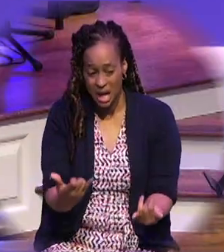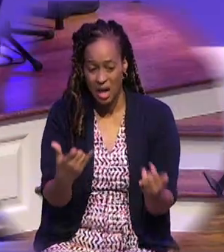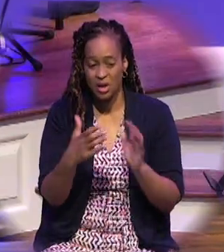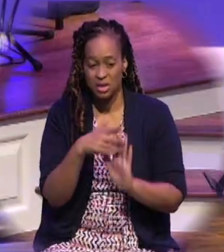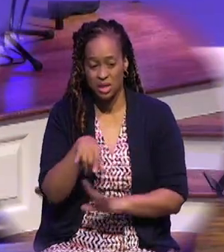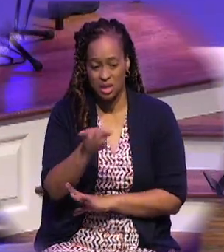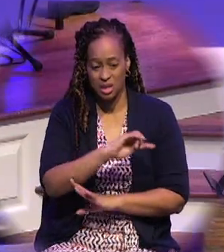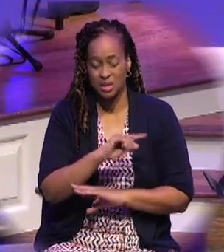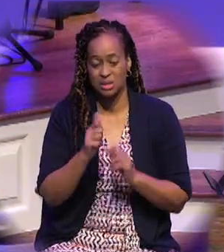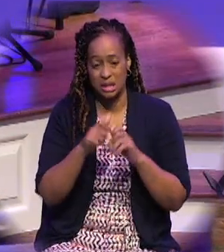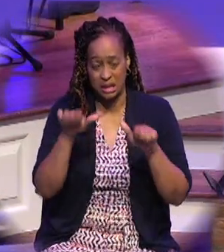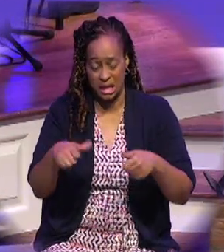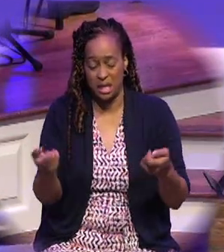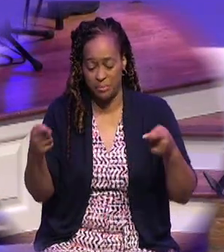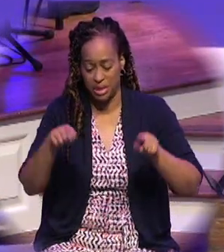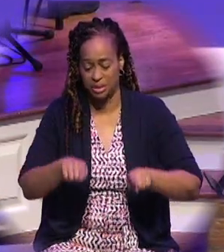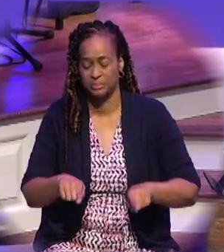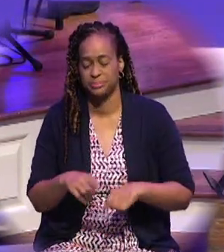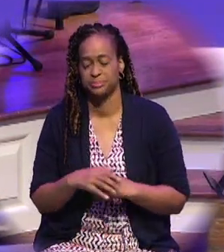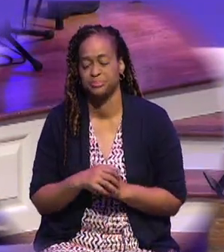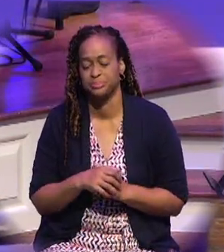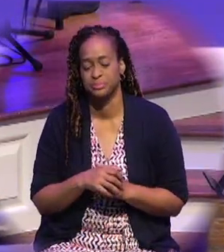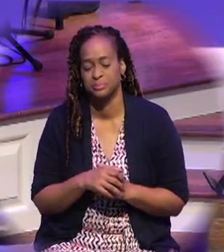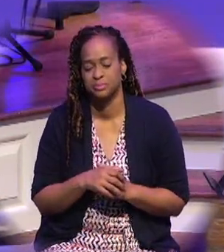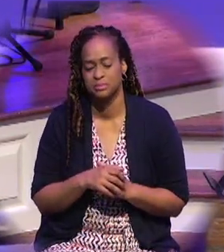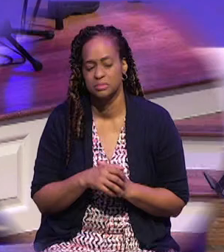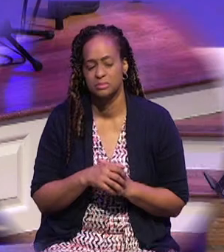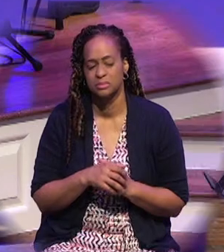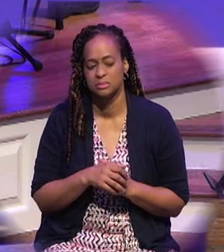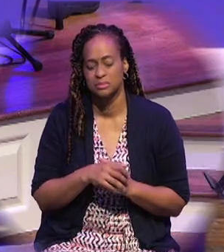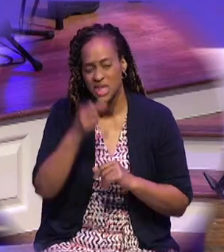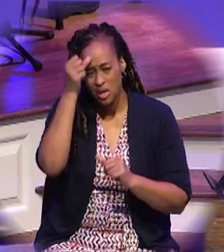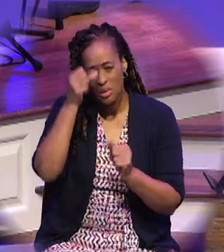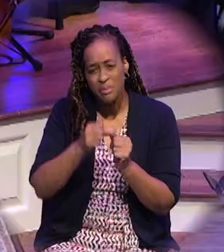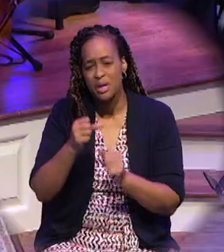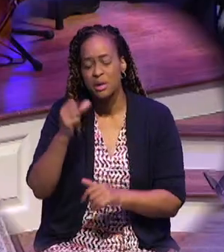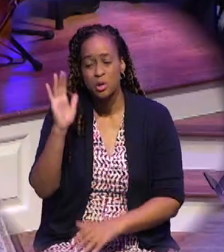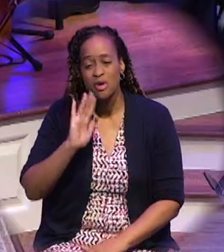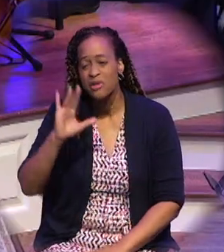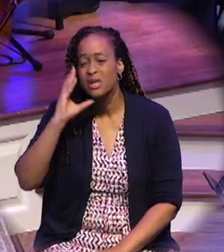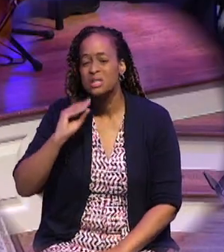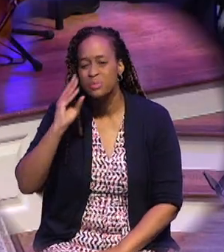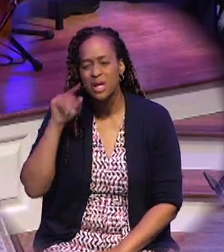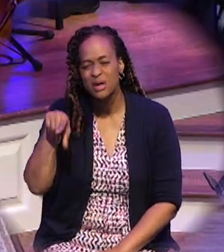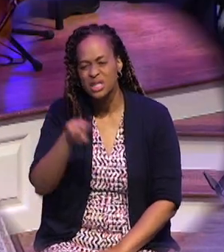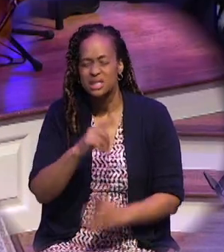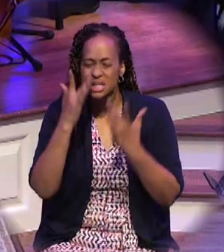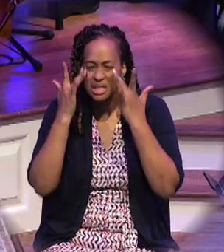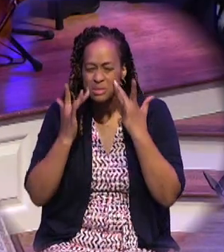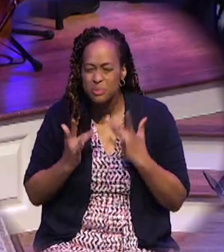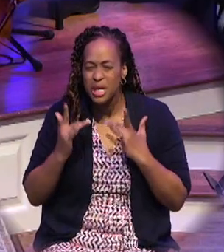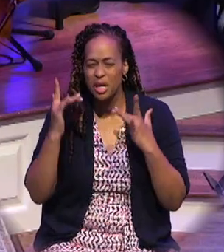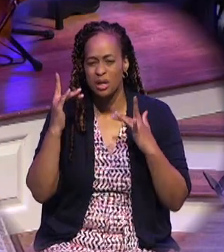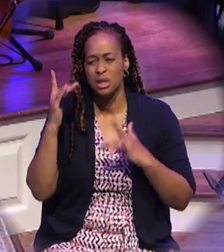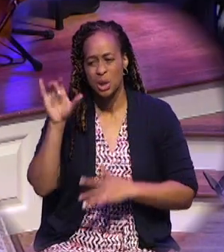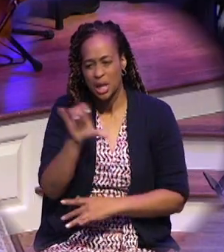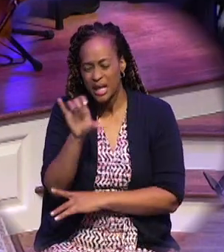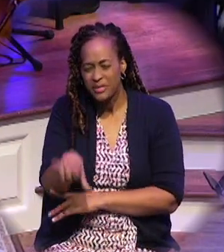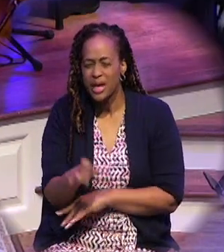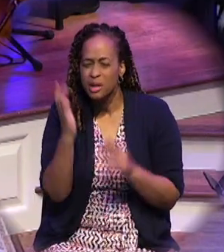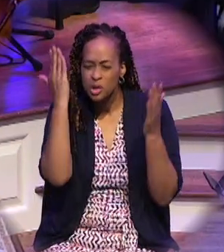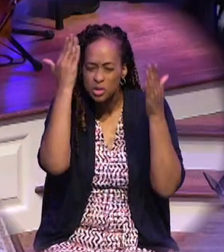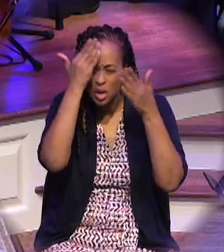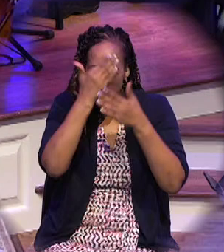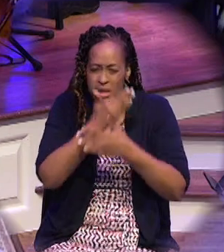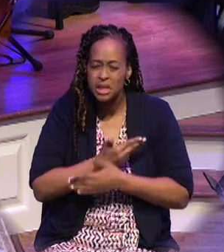the seven who had gone before? Have you ever experienced a despair like that? A darkness